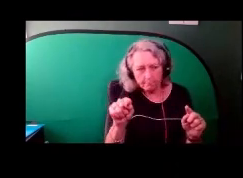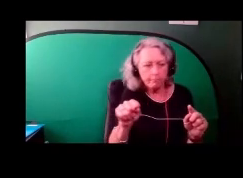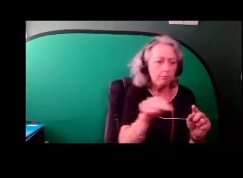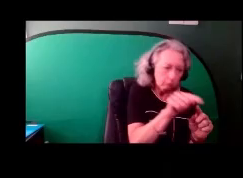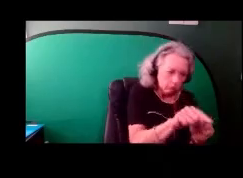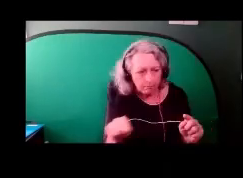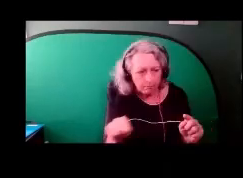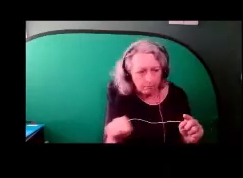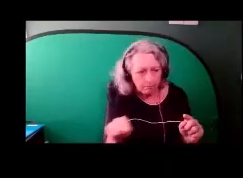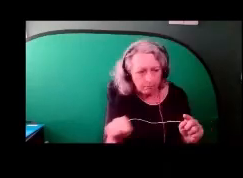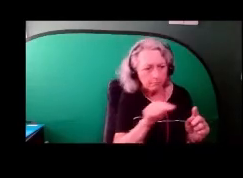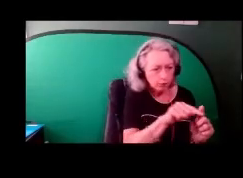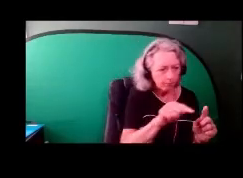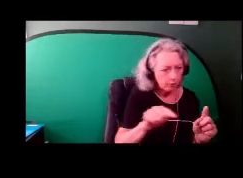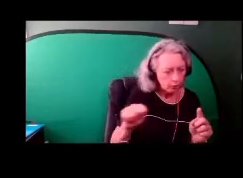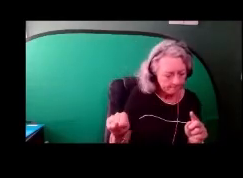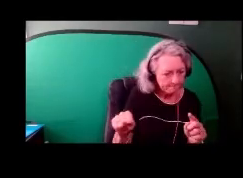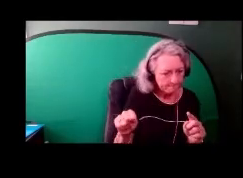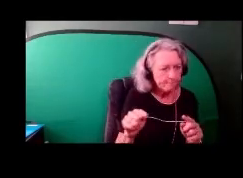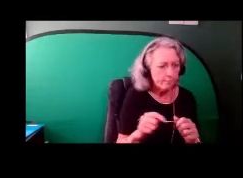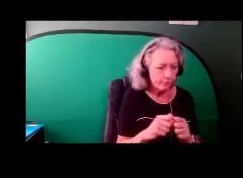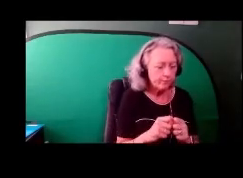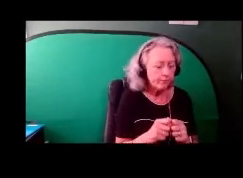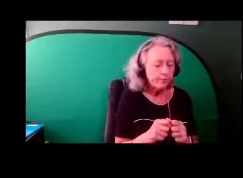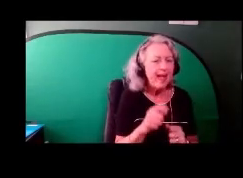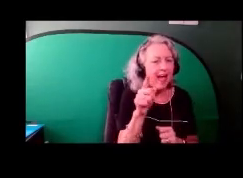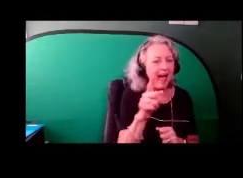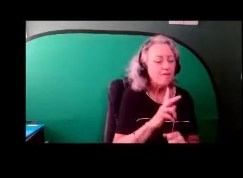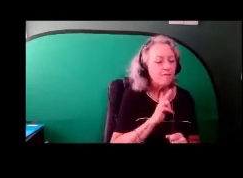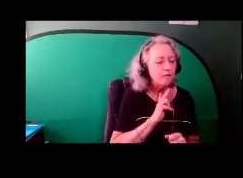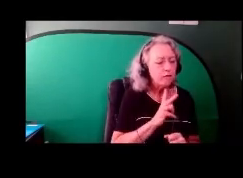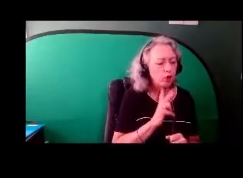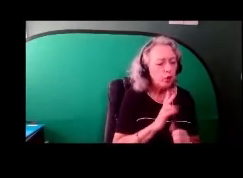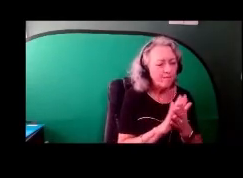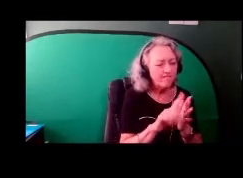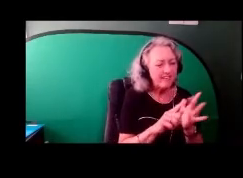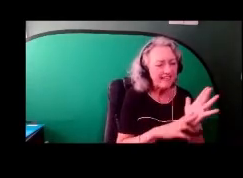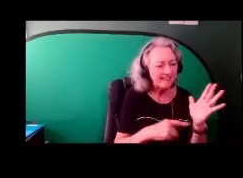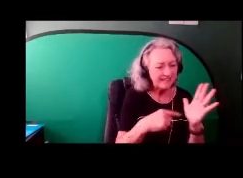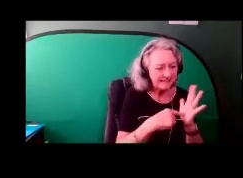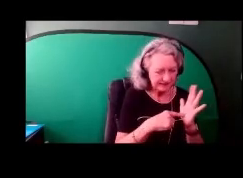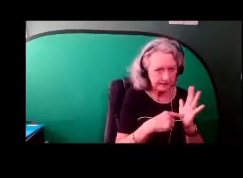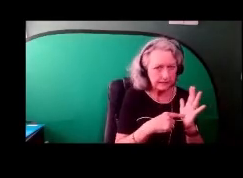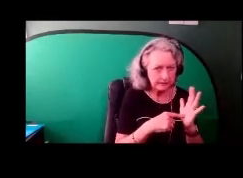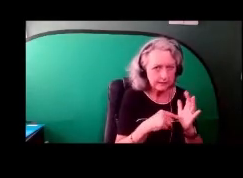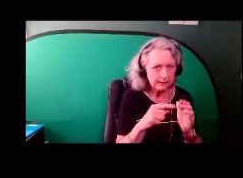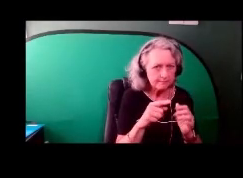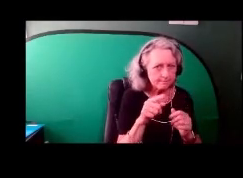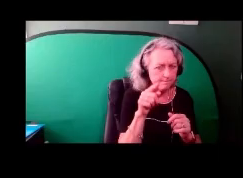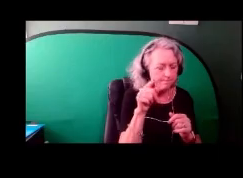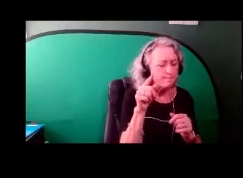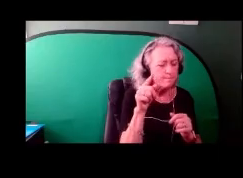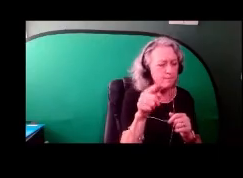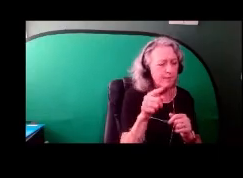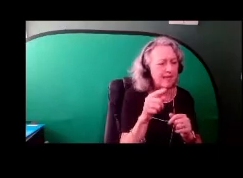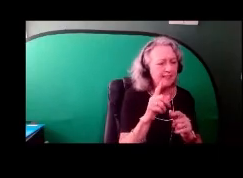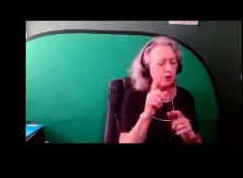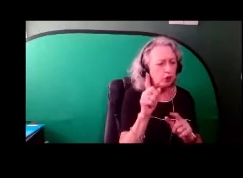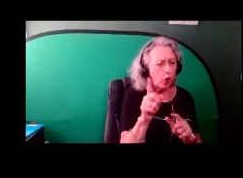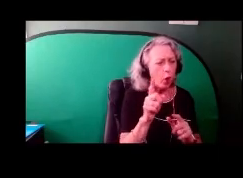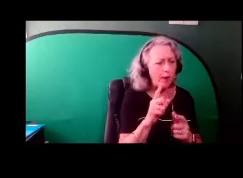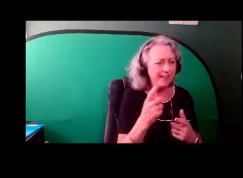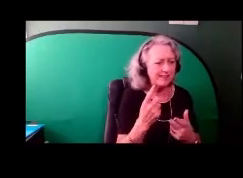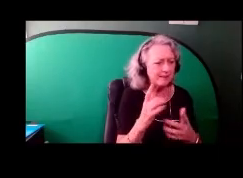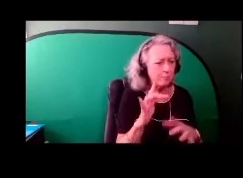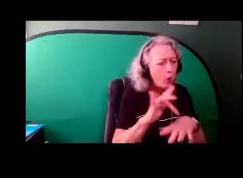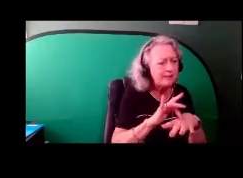You'll notice the VoiceOver hints. The VoiceOver hints, which is the thing that said double tap to open, are very context sensitive. Just to